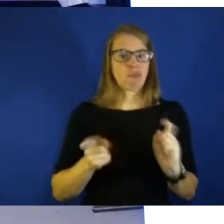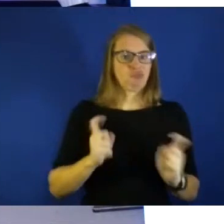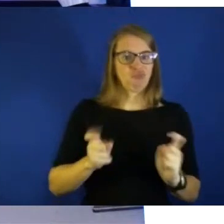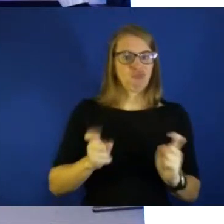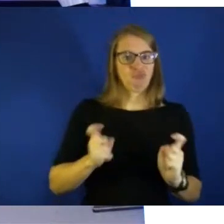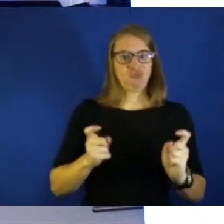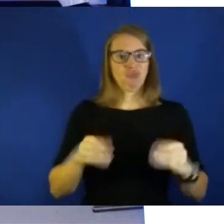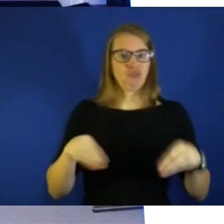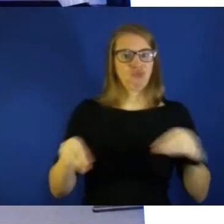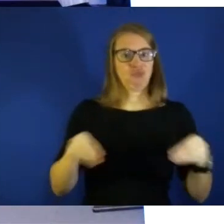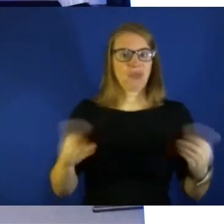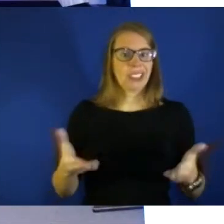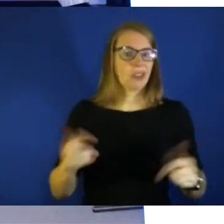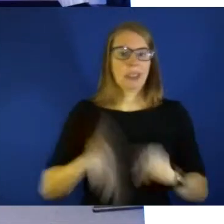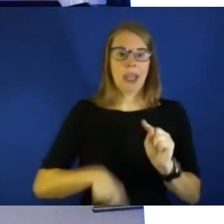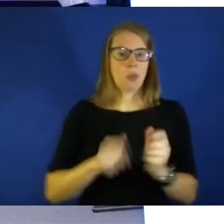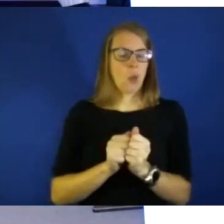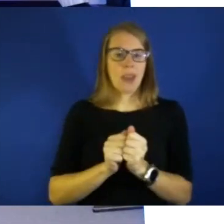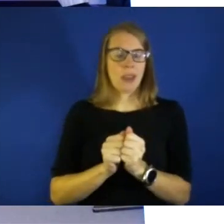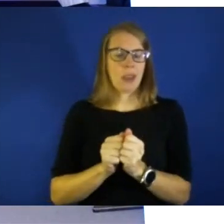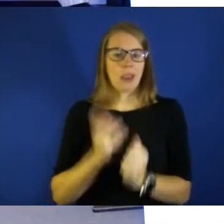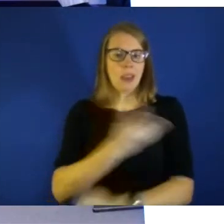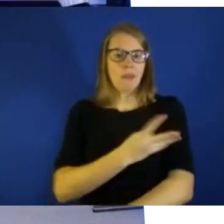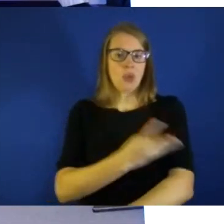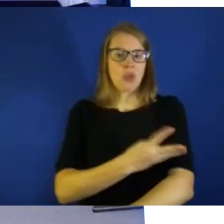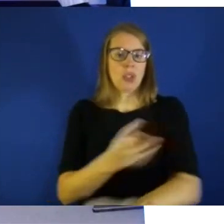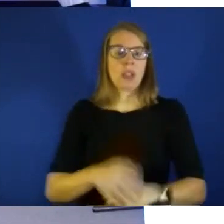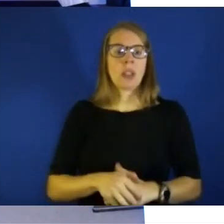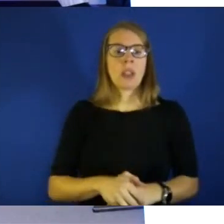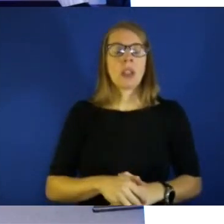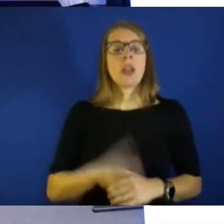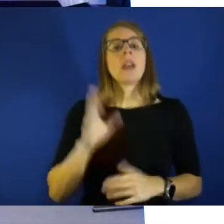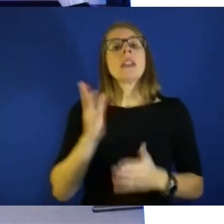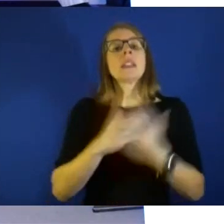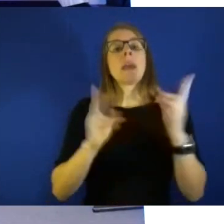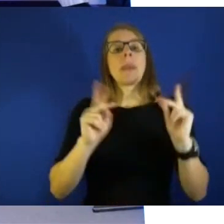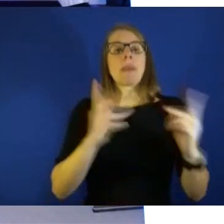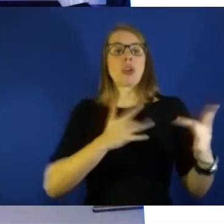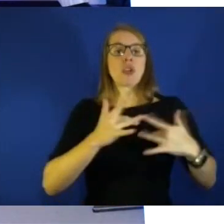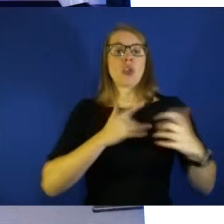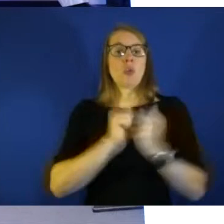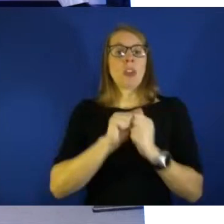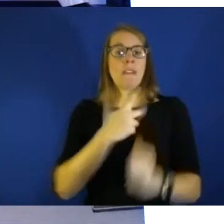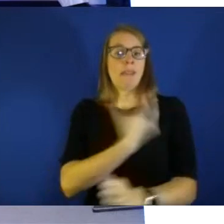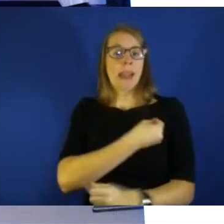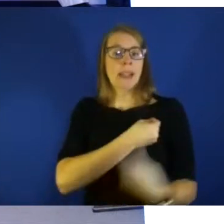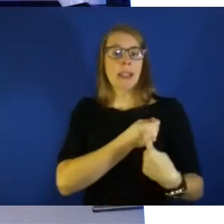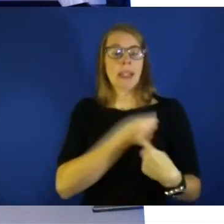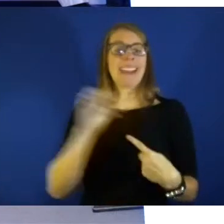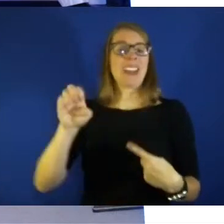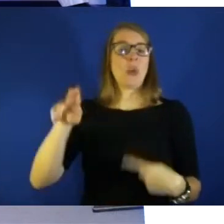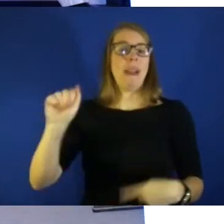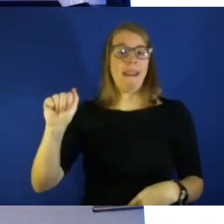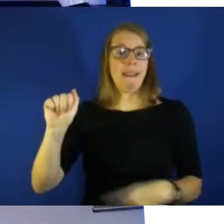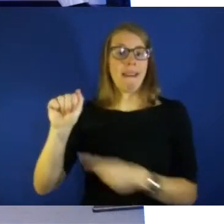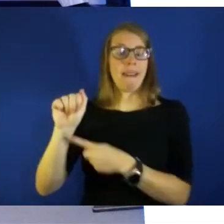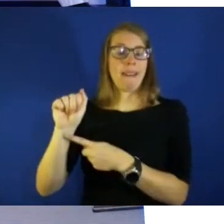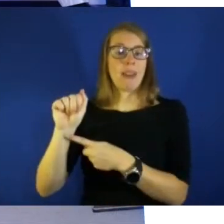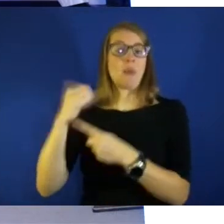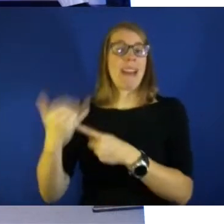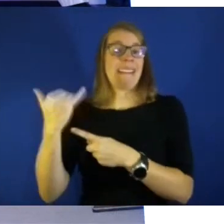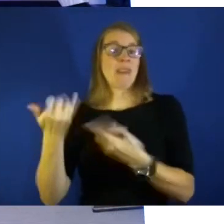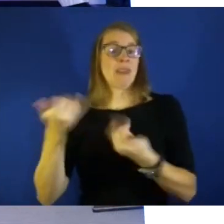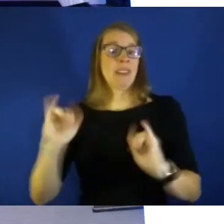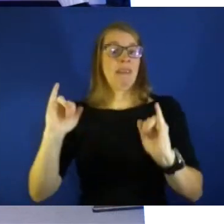question. People have concerns about the vaccine being on emergency authorization. So do people